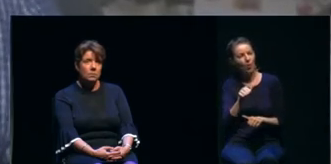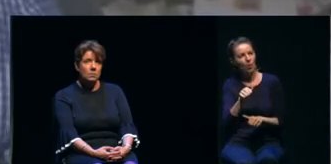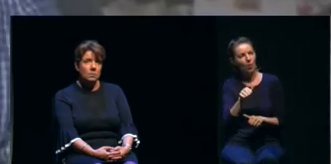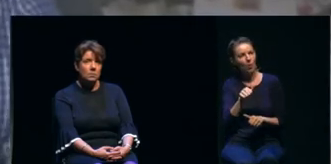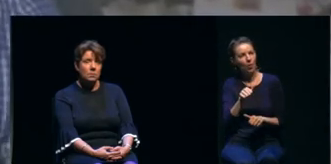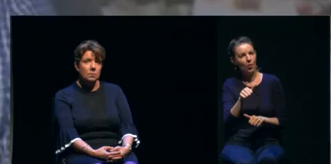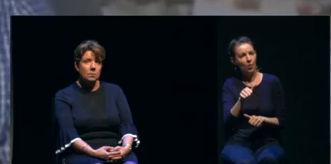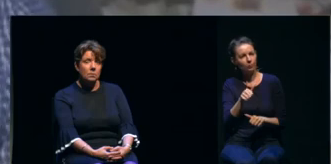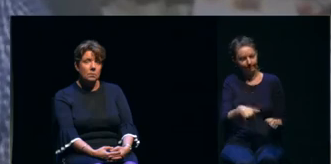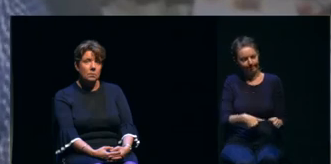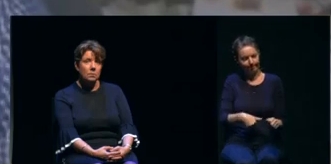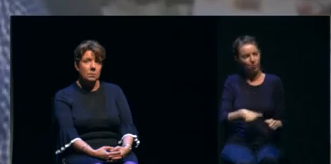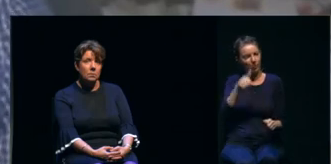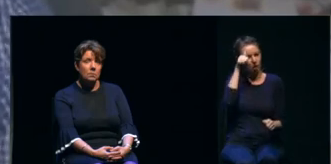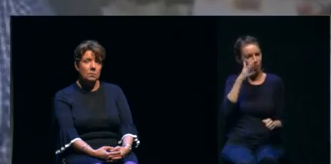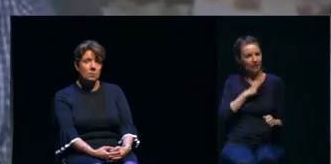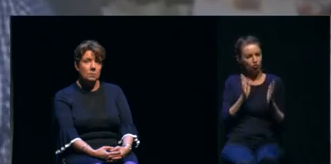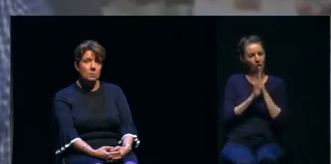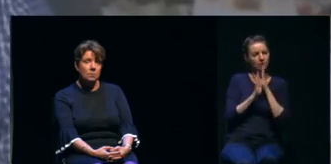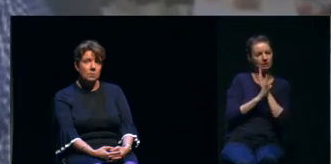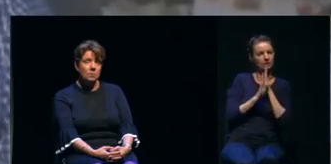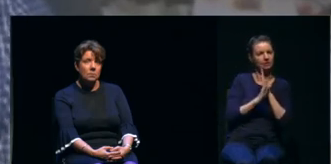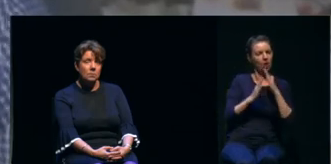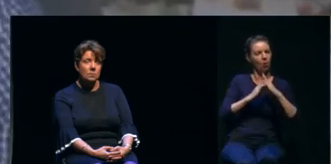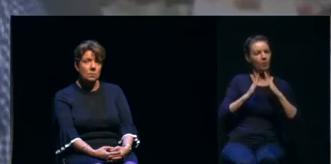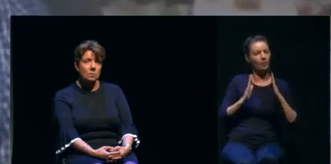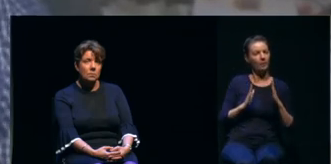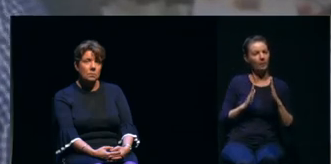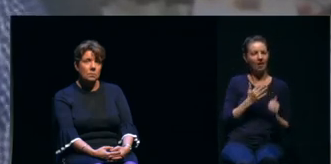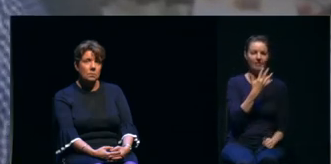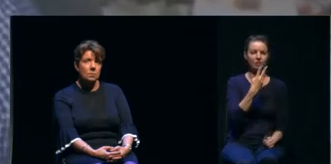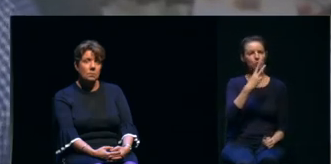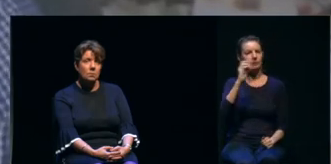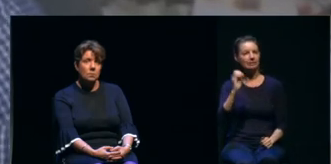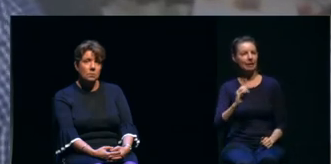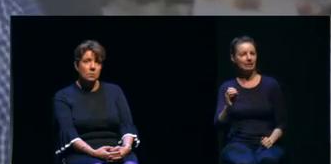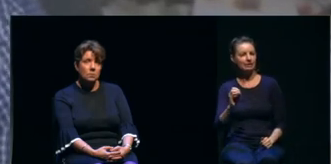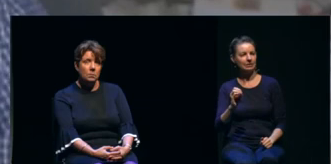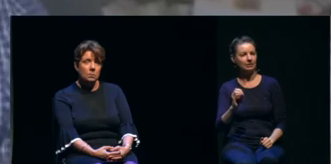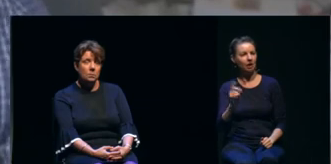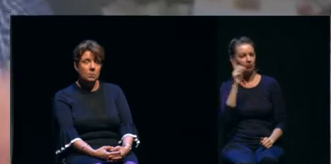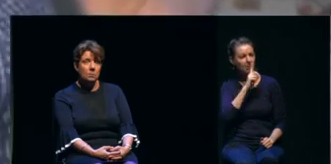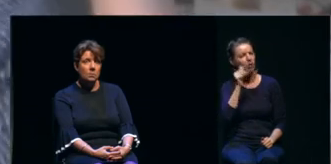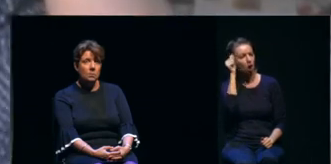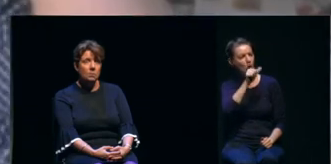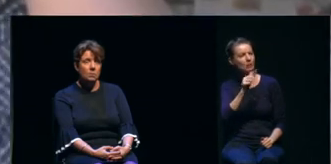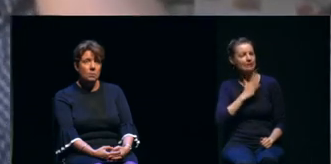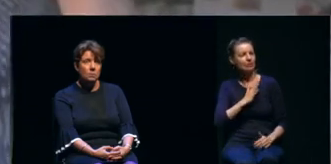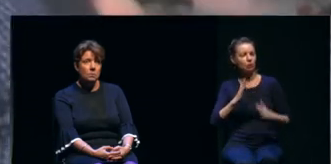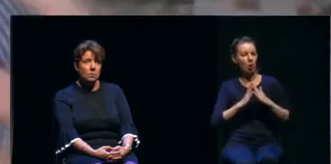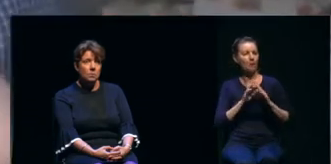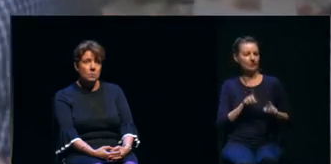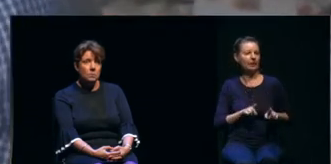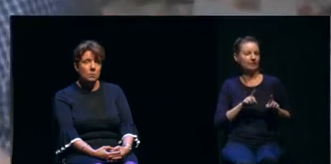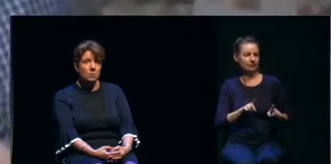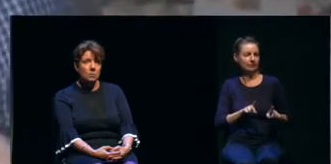have a curfew. We hide at home. 52% of the population knows not to leave the house after a certain time. And I just started thinking